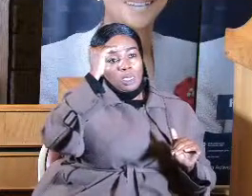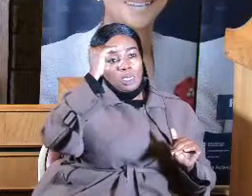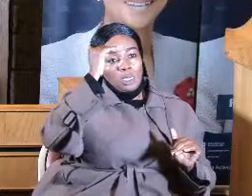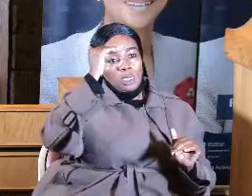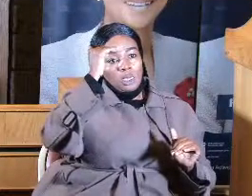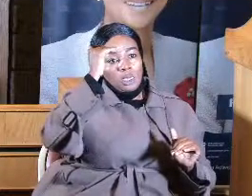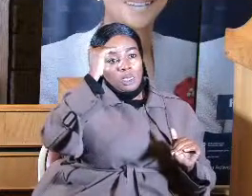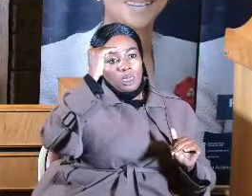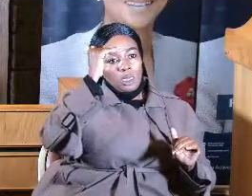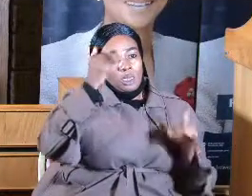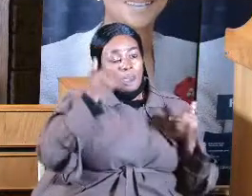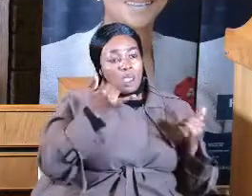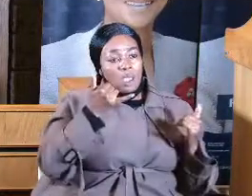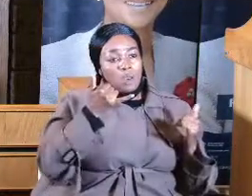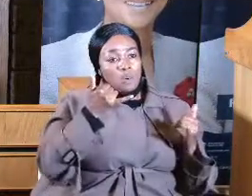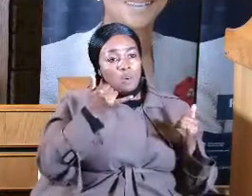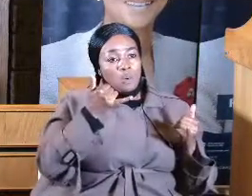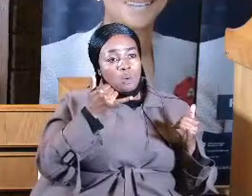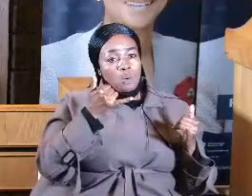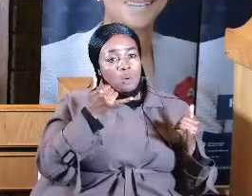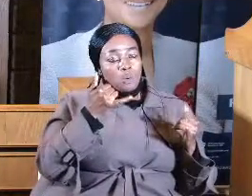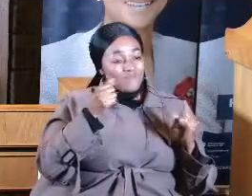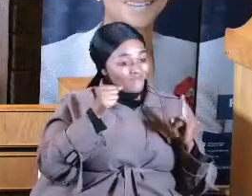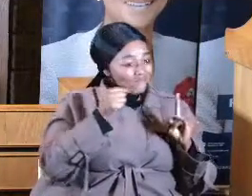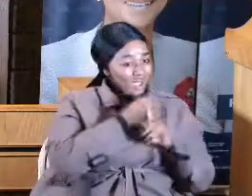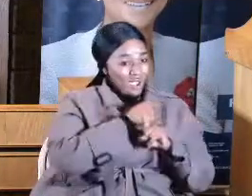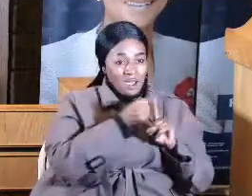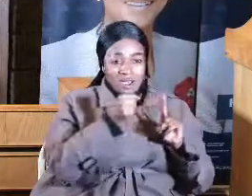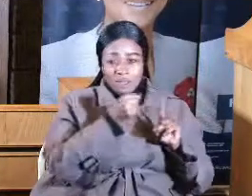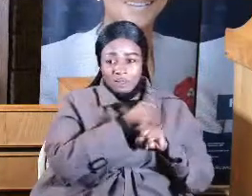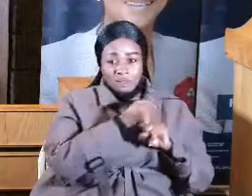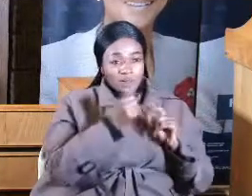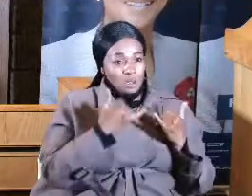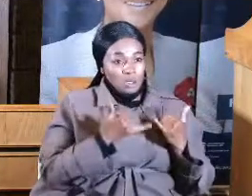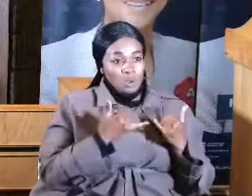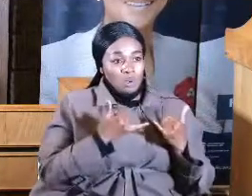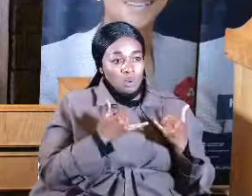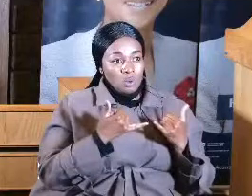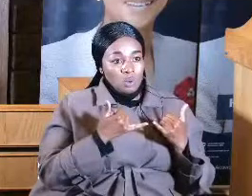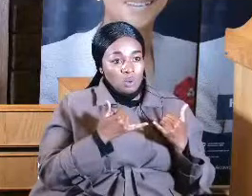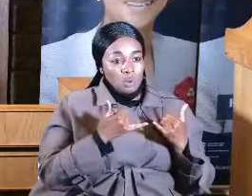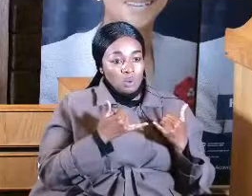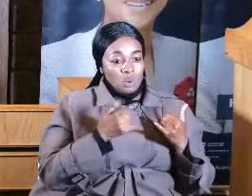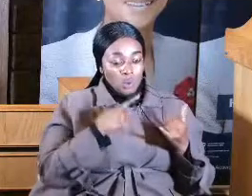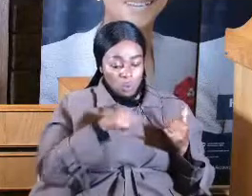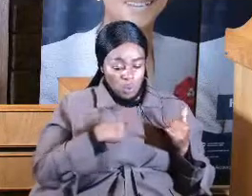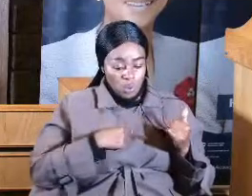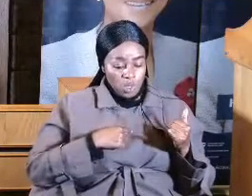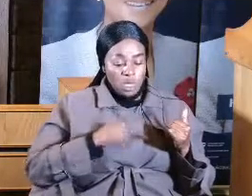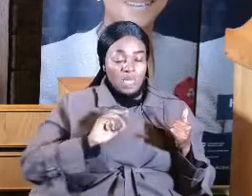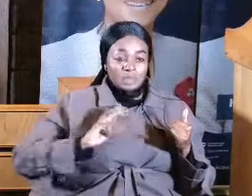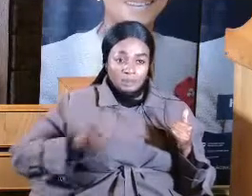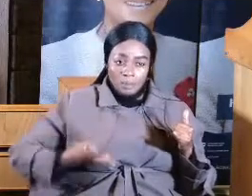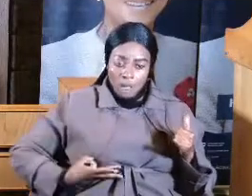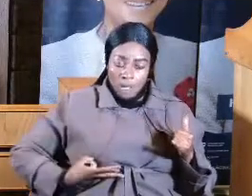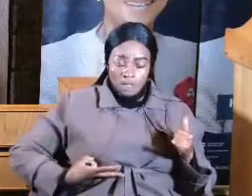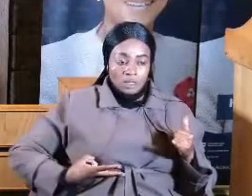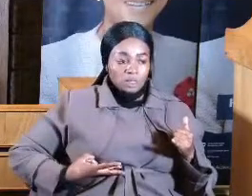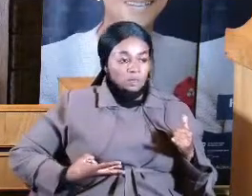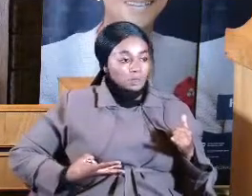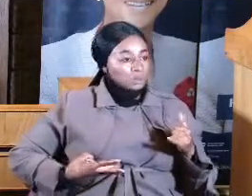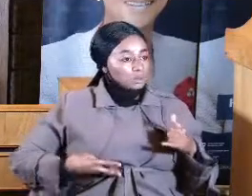stage fighting for that. We know that as mothers, as health workers, they are